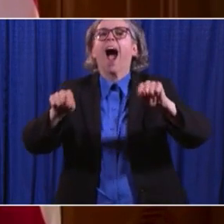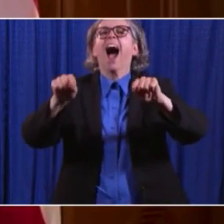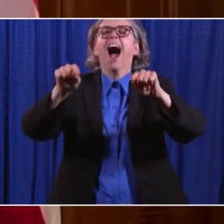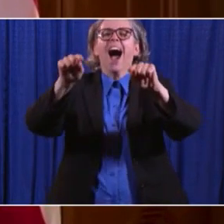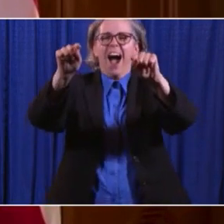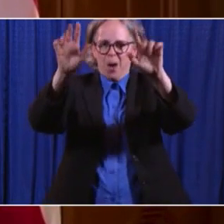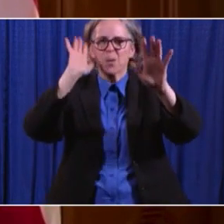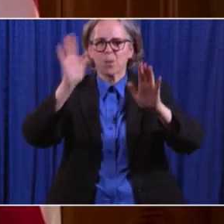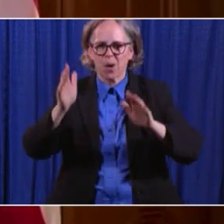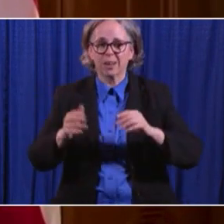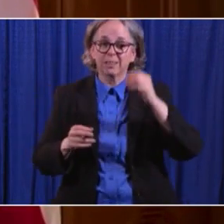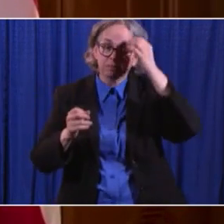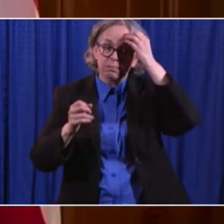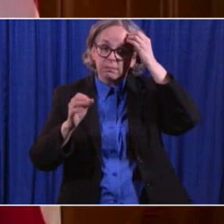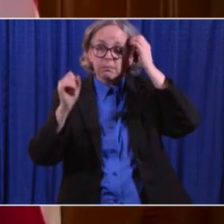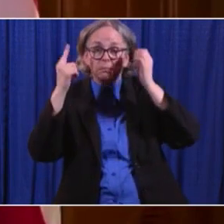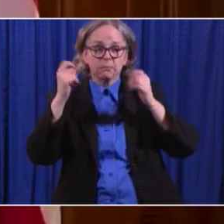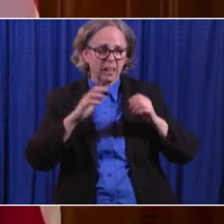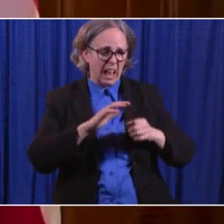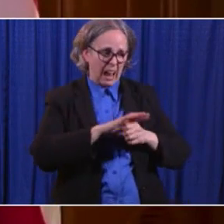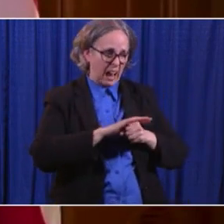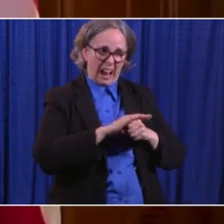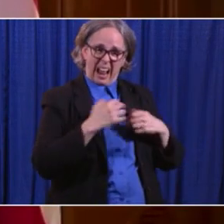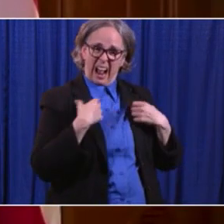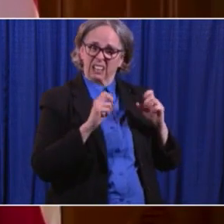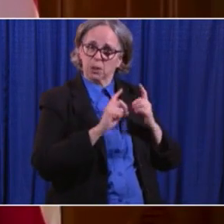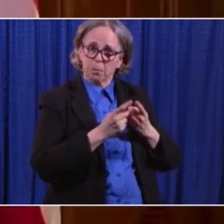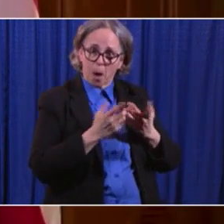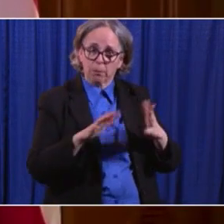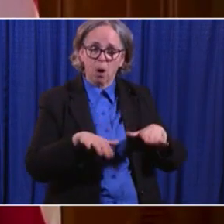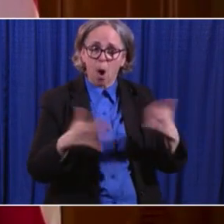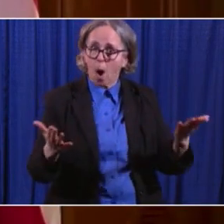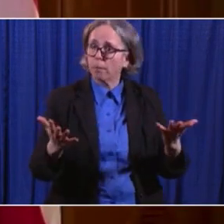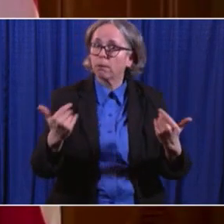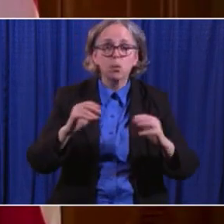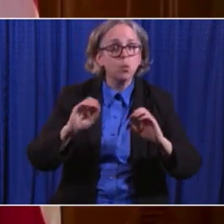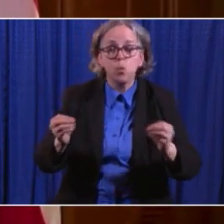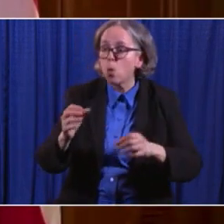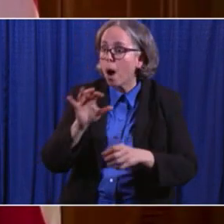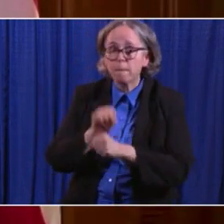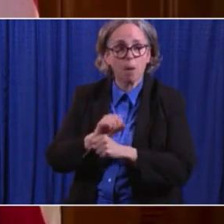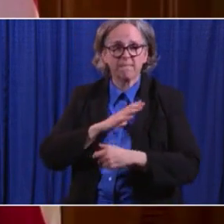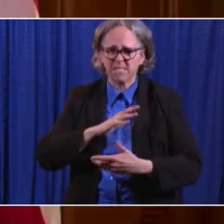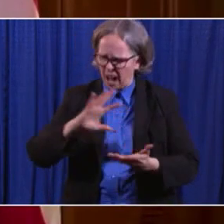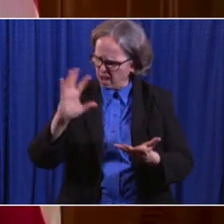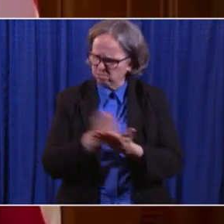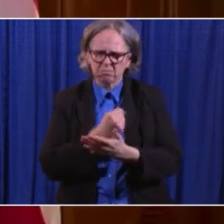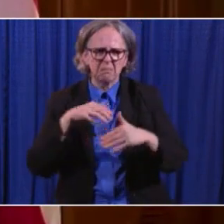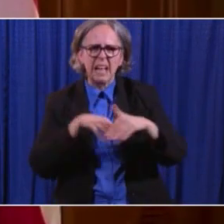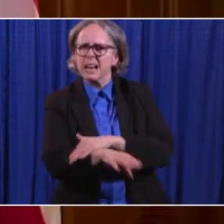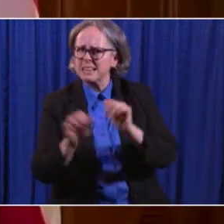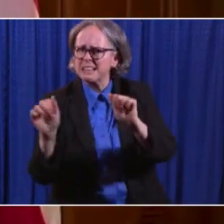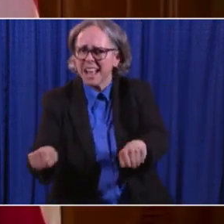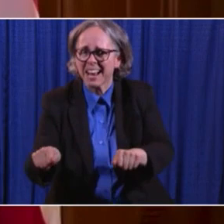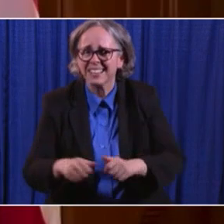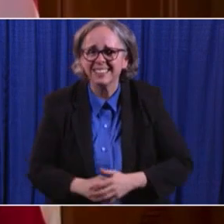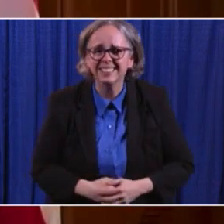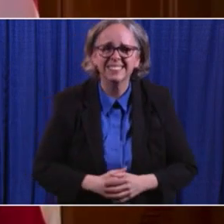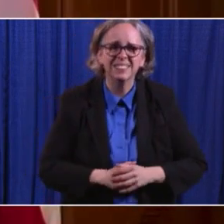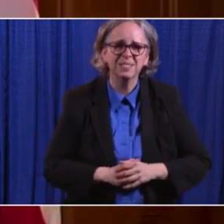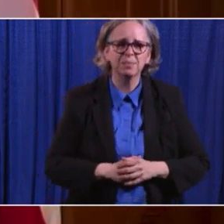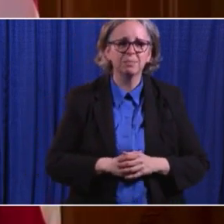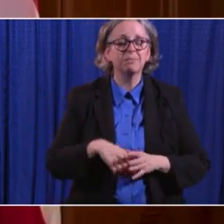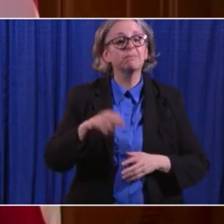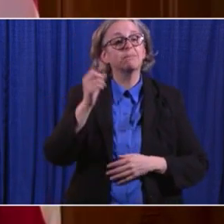now want to do it, they can do it. We're going to see other very strategic decisions to go into certain